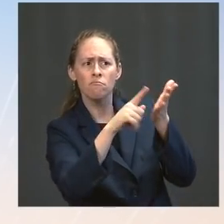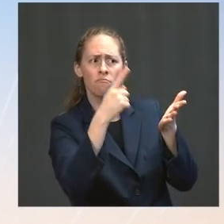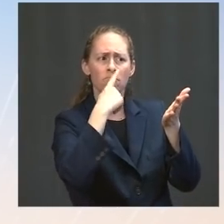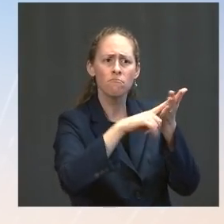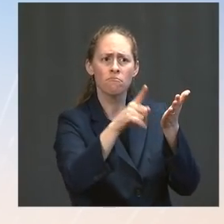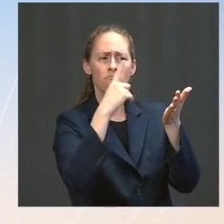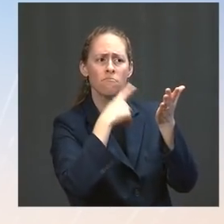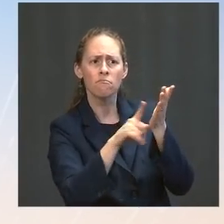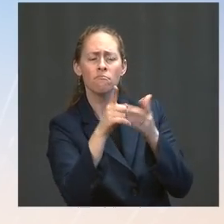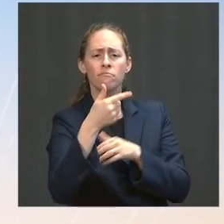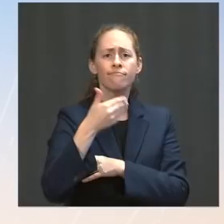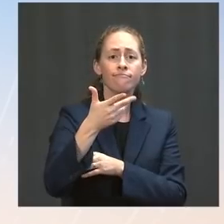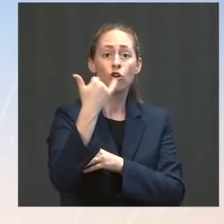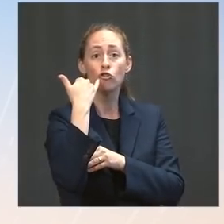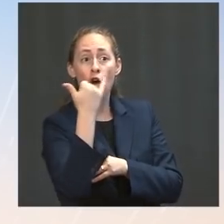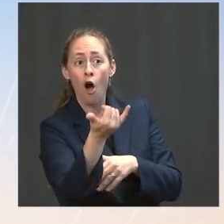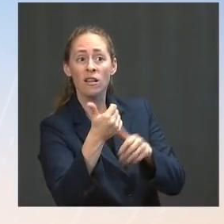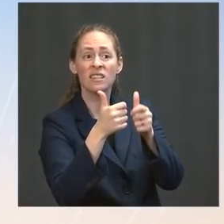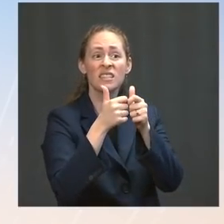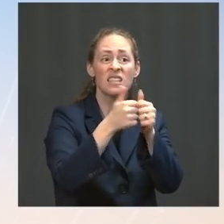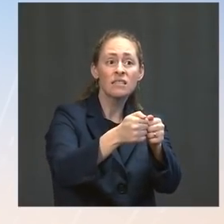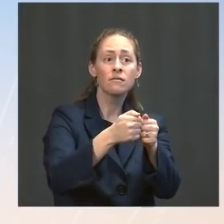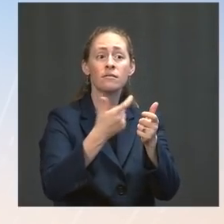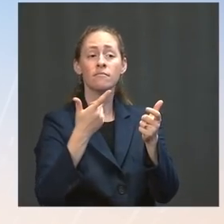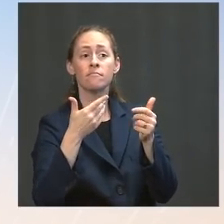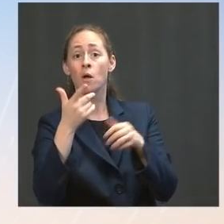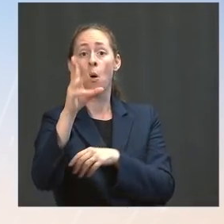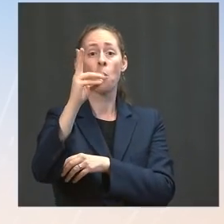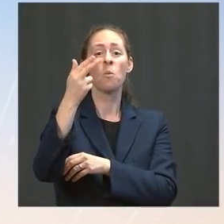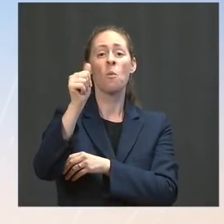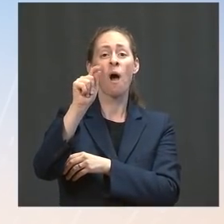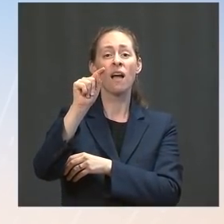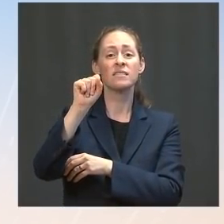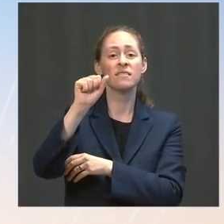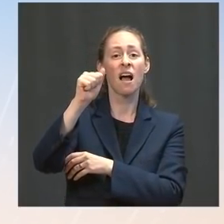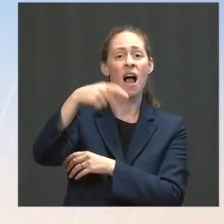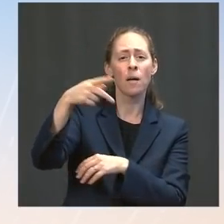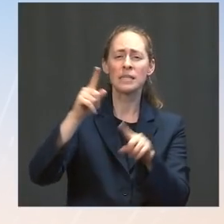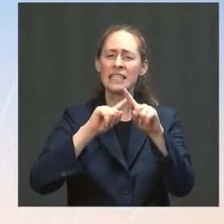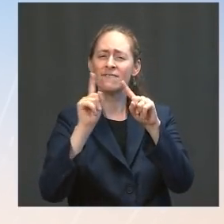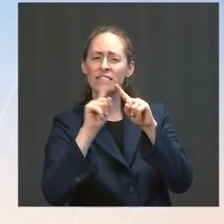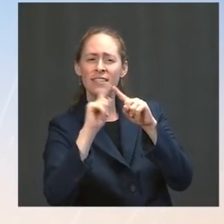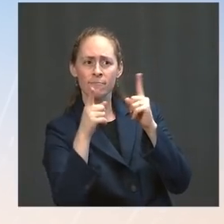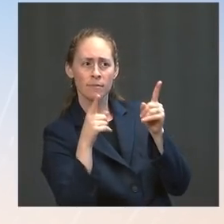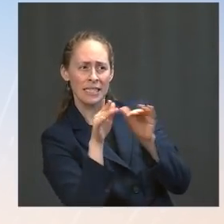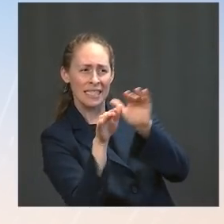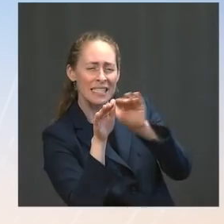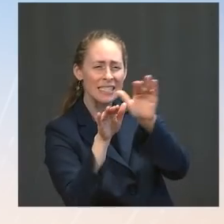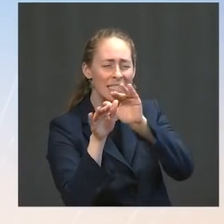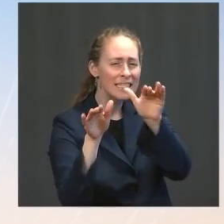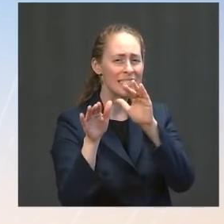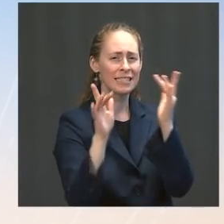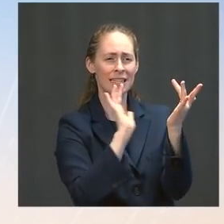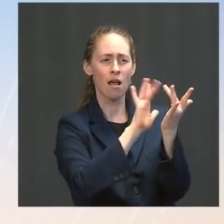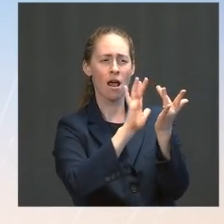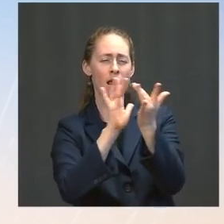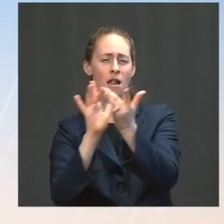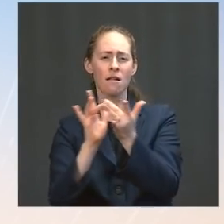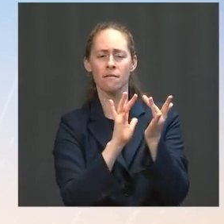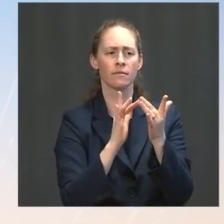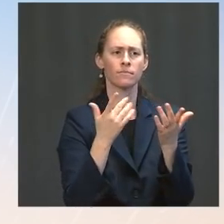out that all of the Americans who wanted to get out have been able to get out? Well, first, I think the reason the Secretary of State gave such